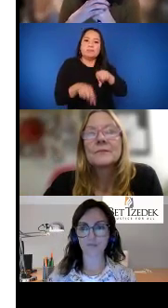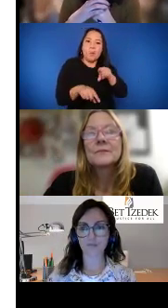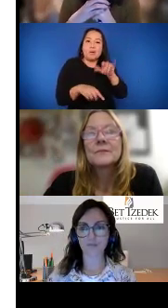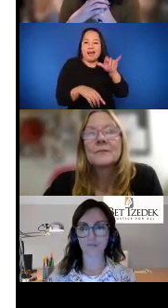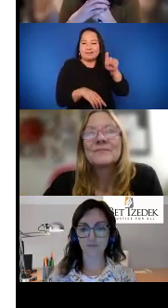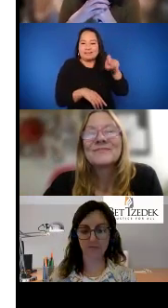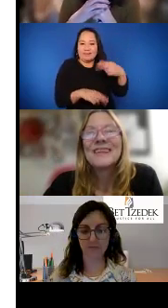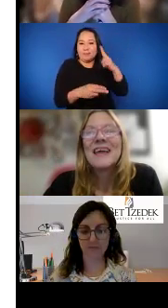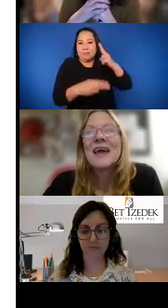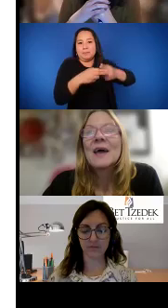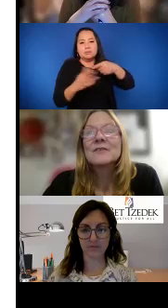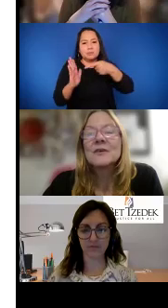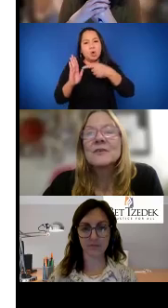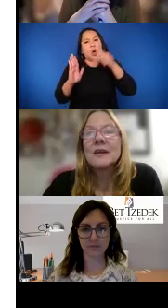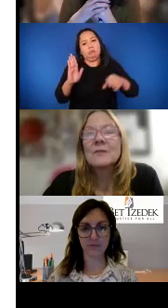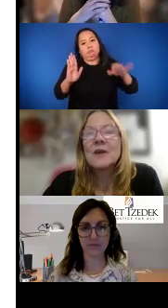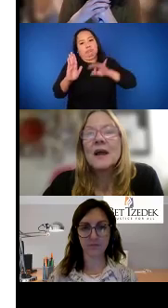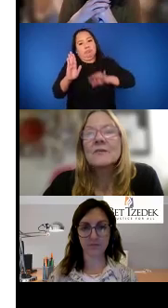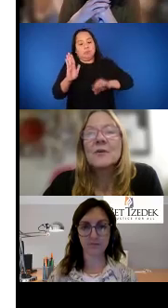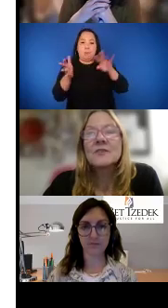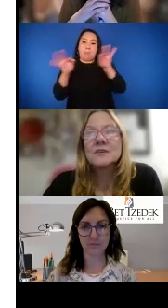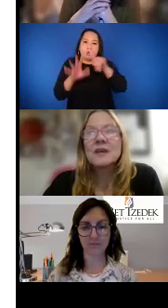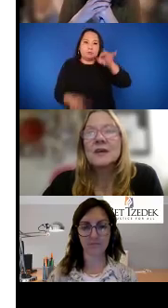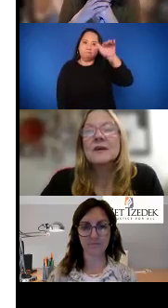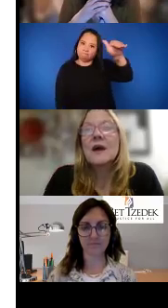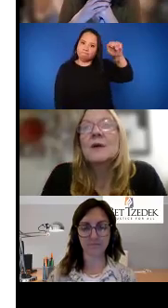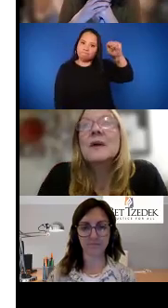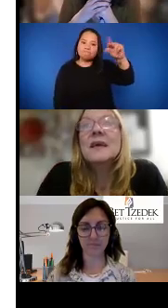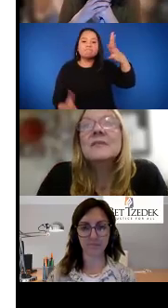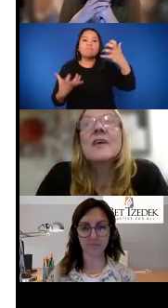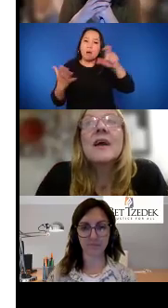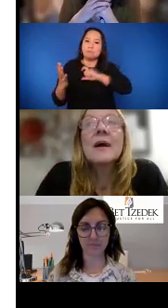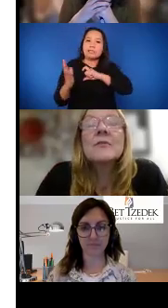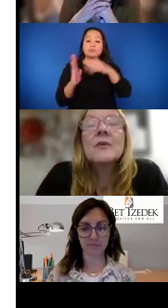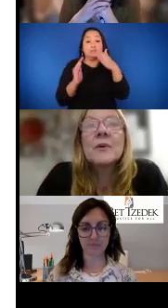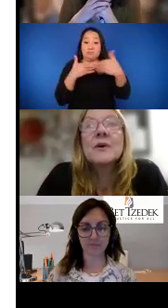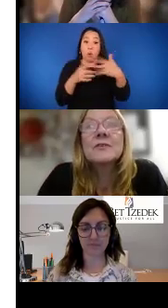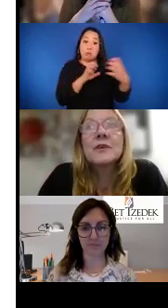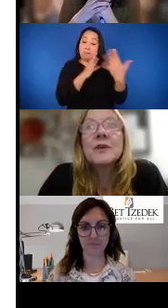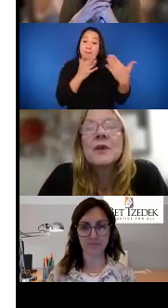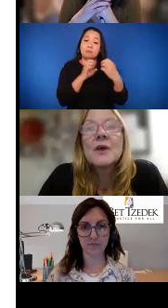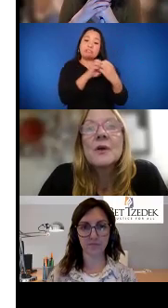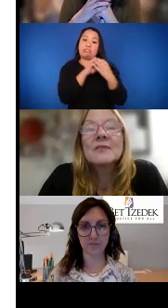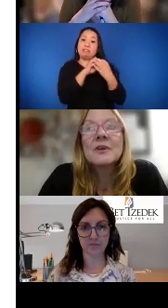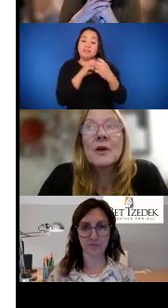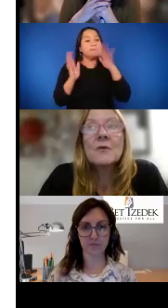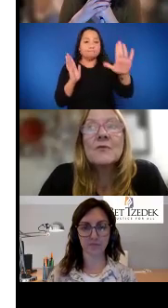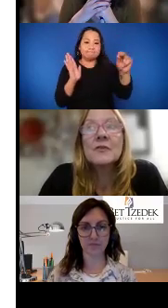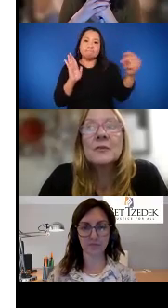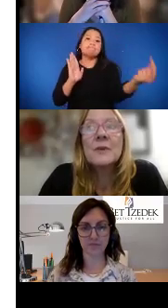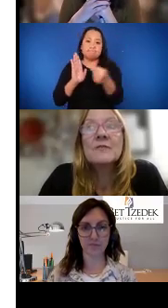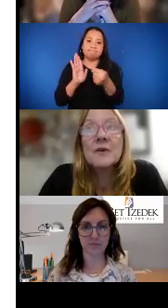hard time. So, Dani, we have a question here. Is there help for a person who has